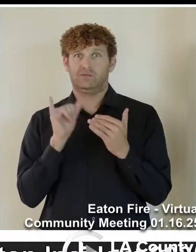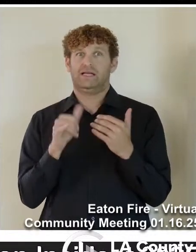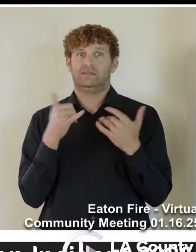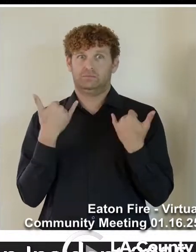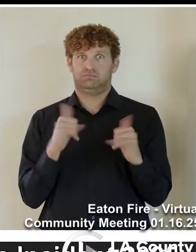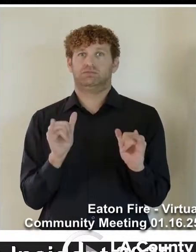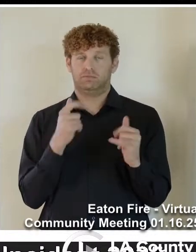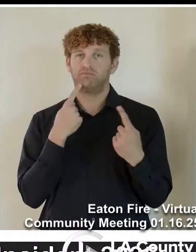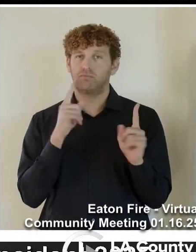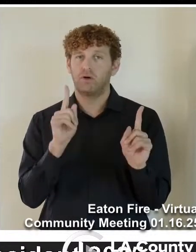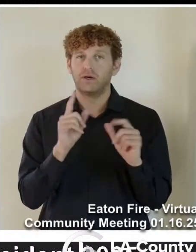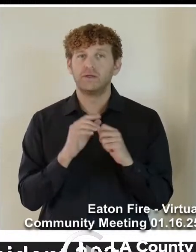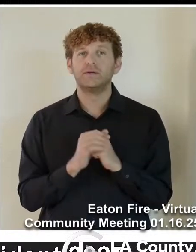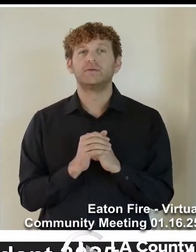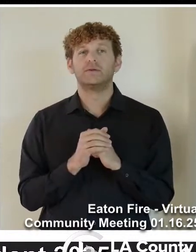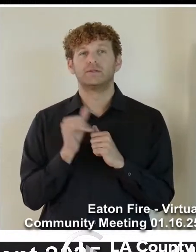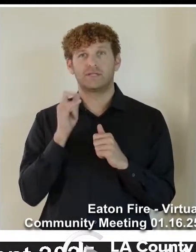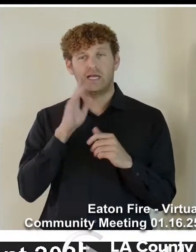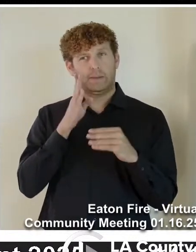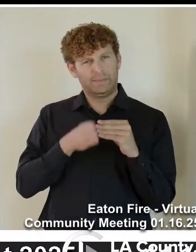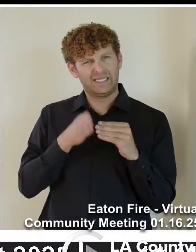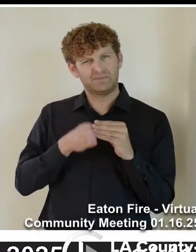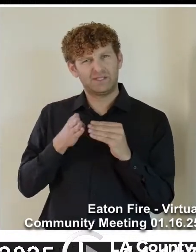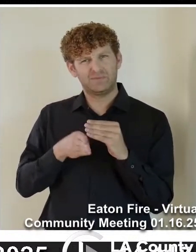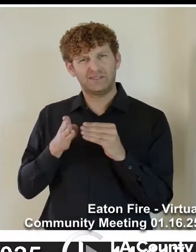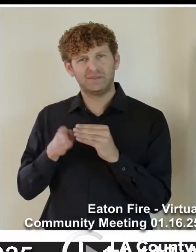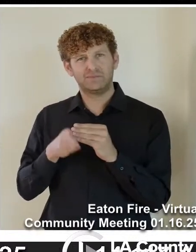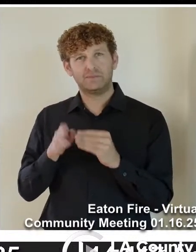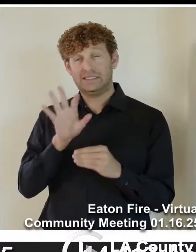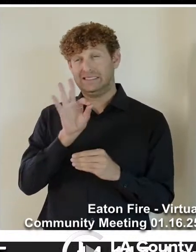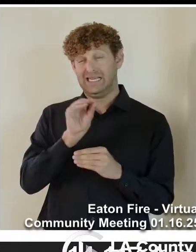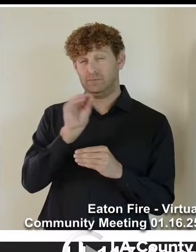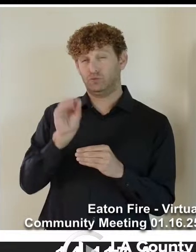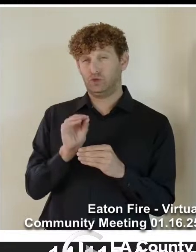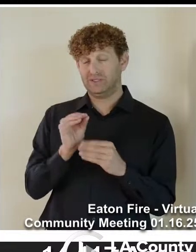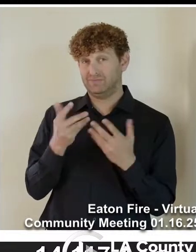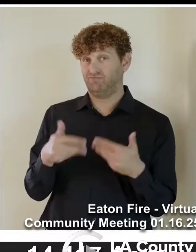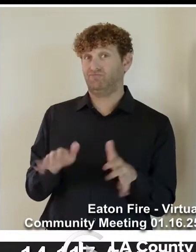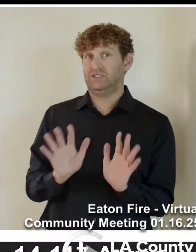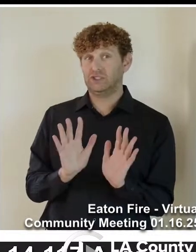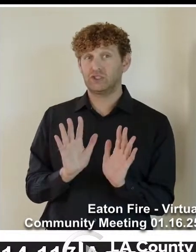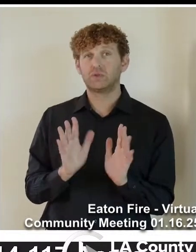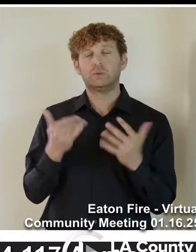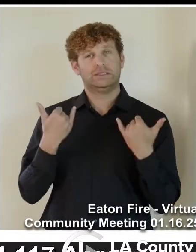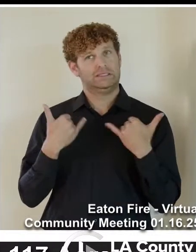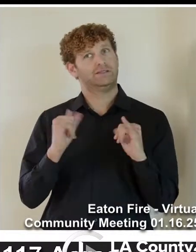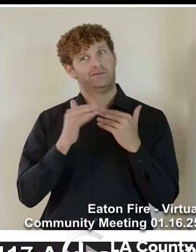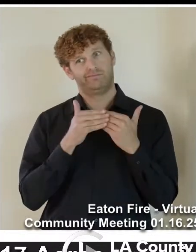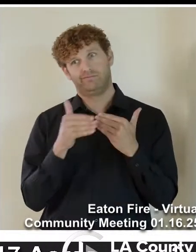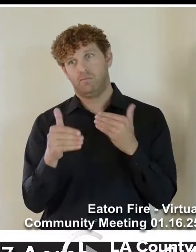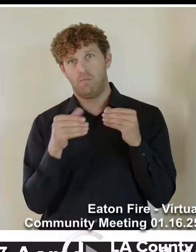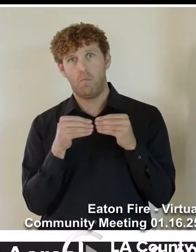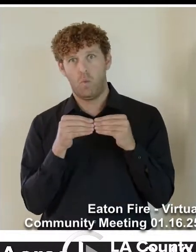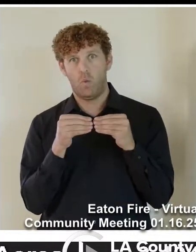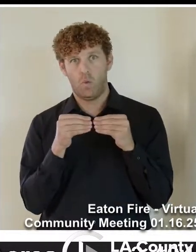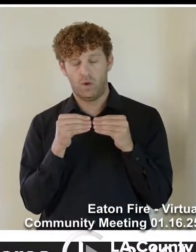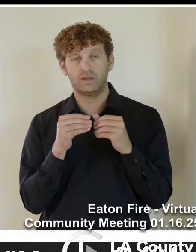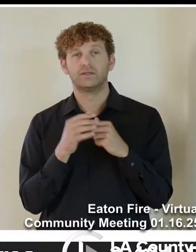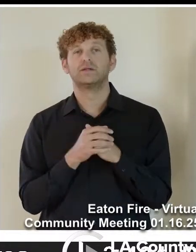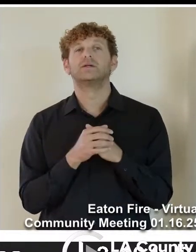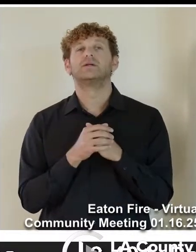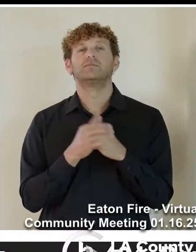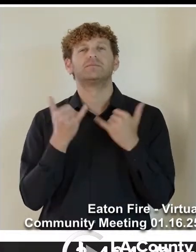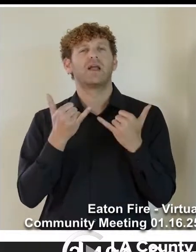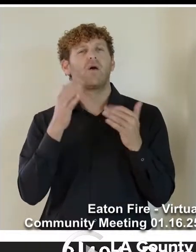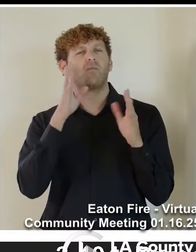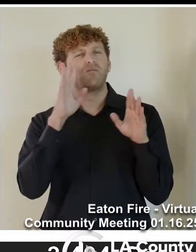get completed. We are over 90% complete. We still have a little bit more to do. And with that, we are focusing on the